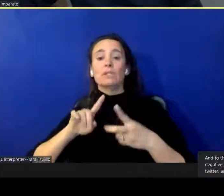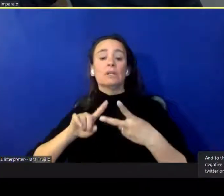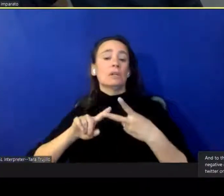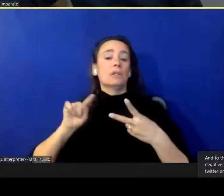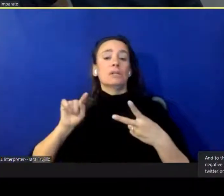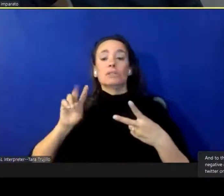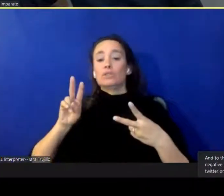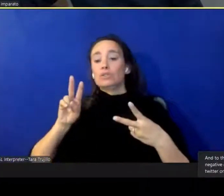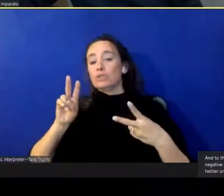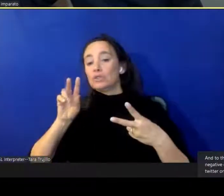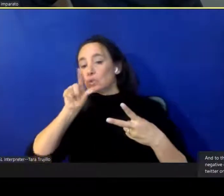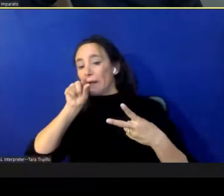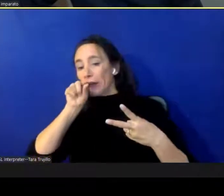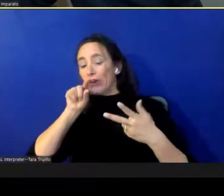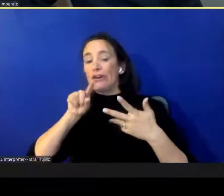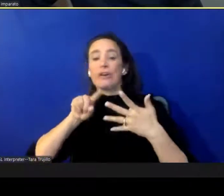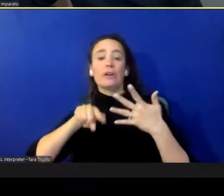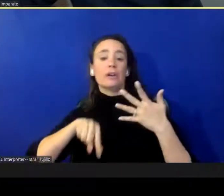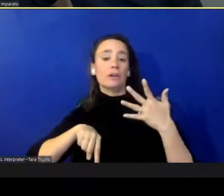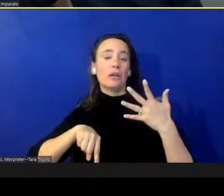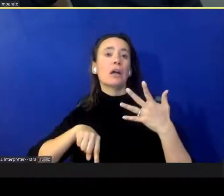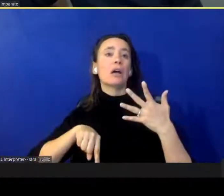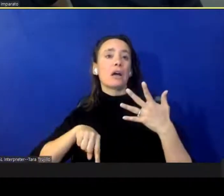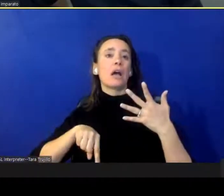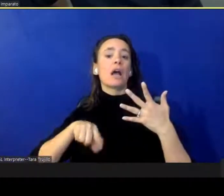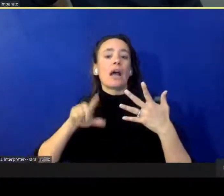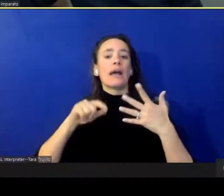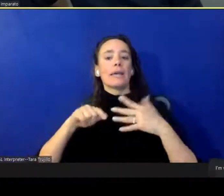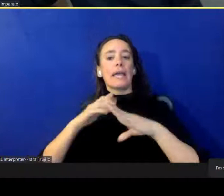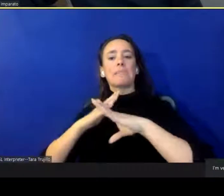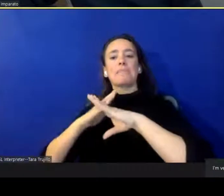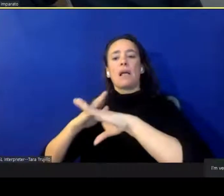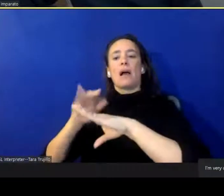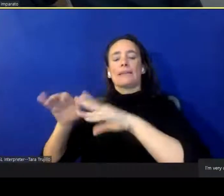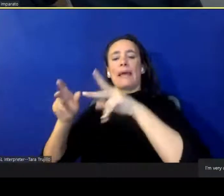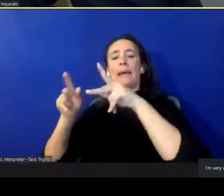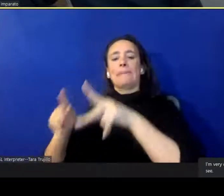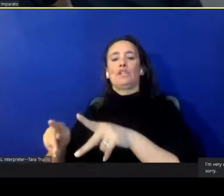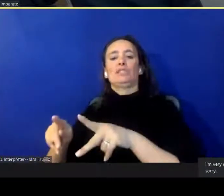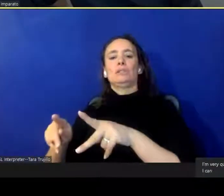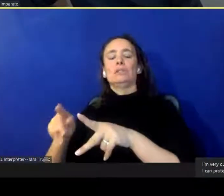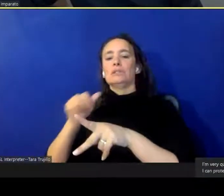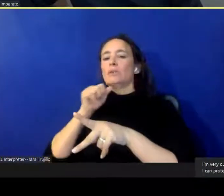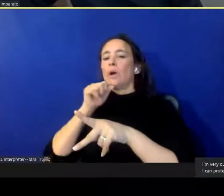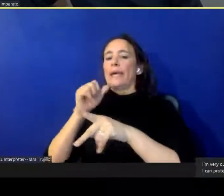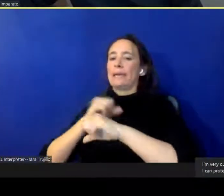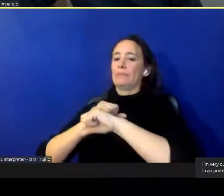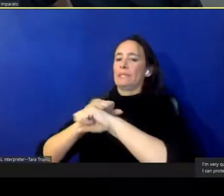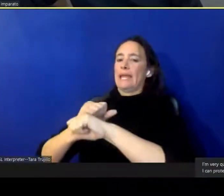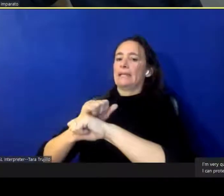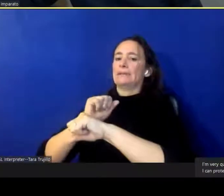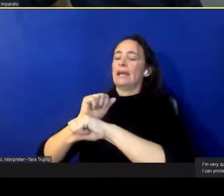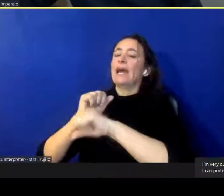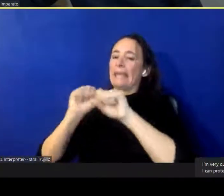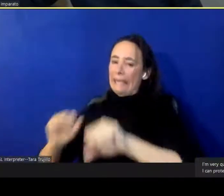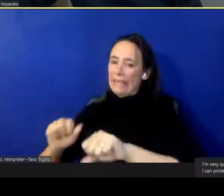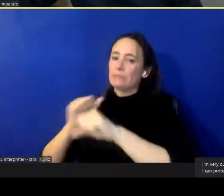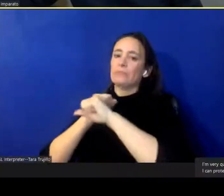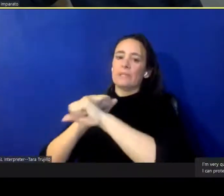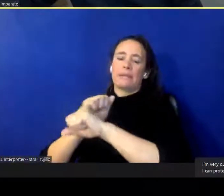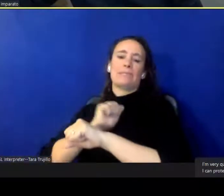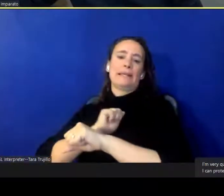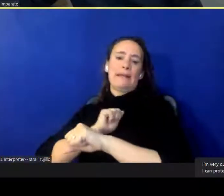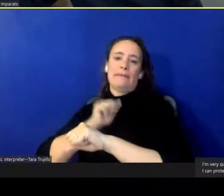platform, I'm very quick to block the person so I can protect myself from the negativity.